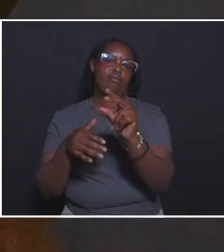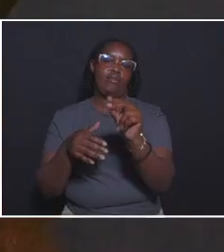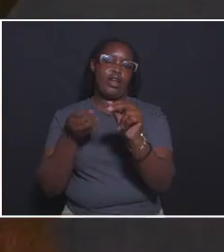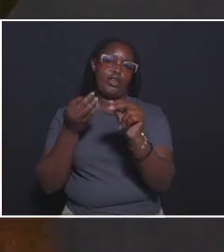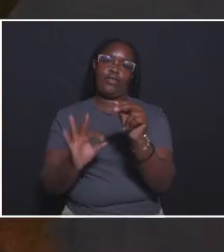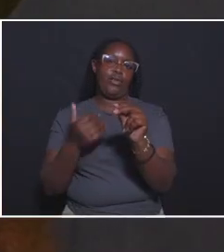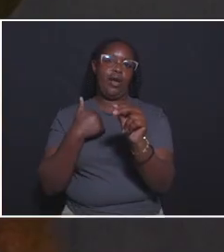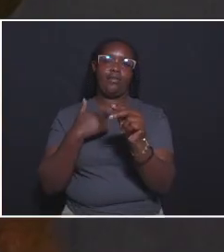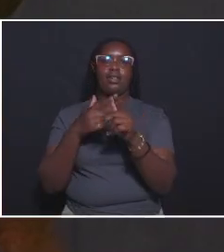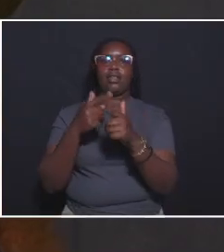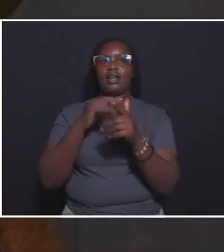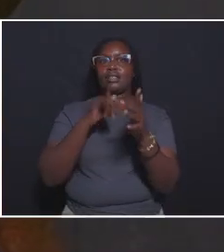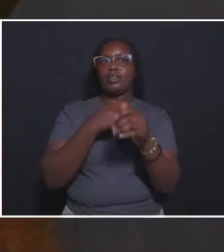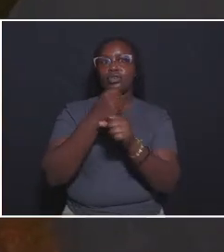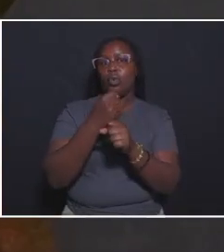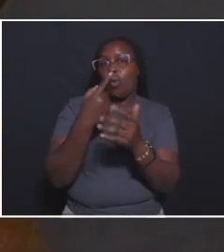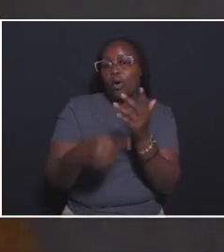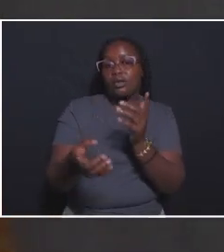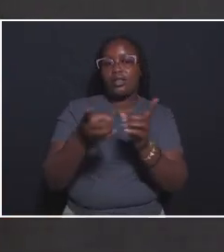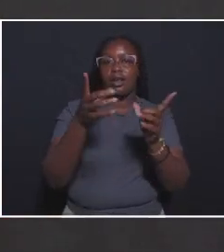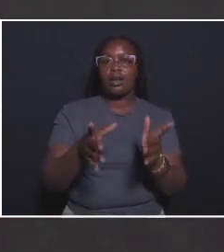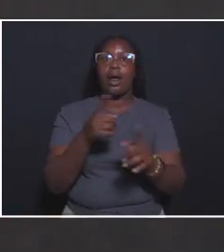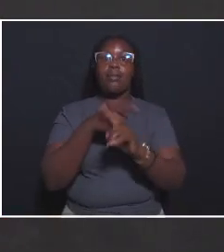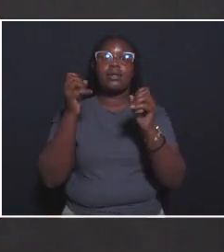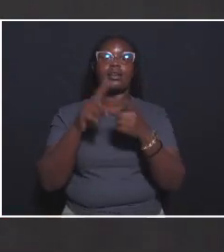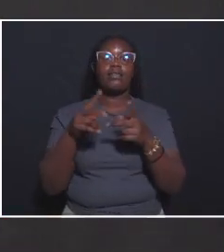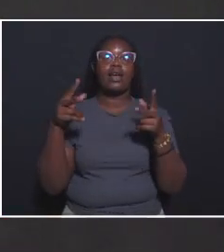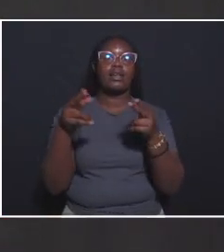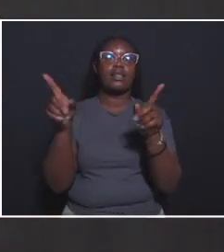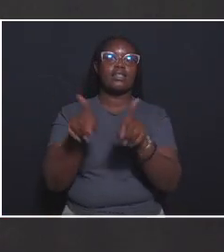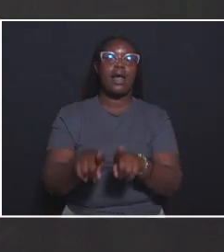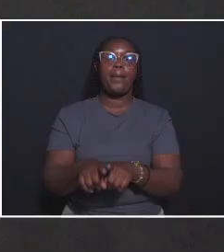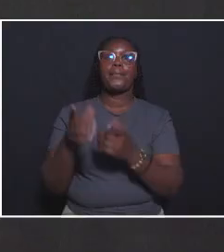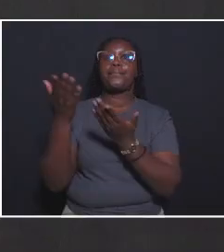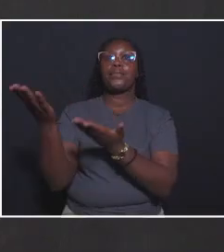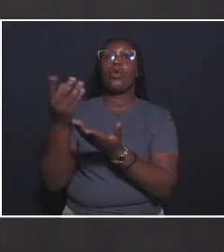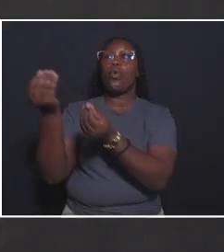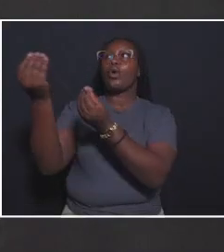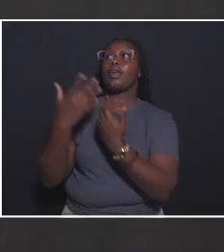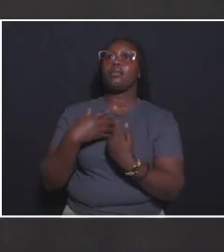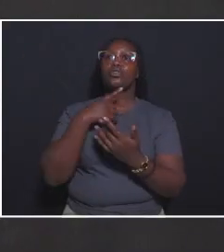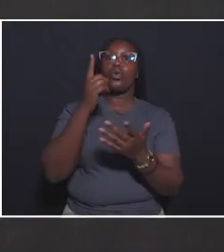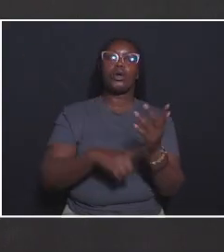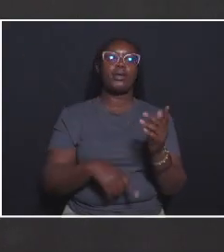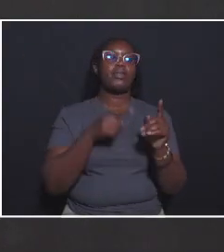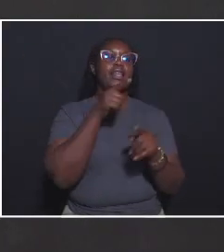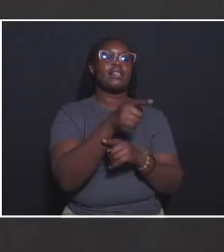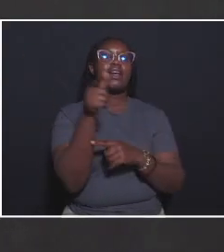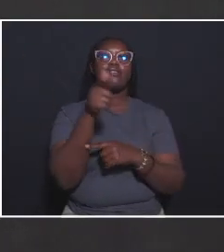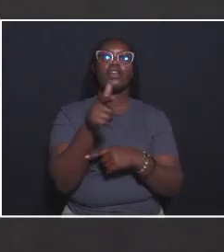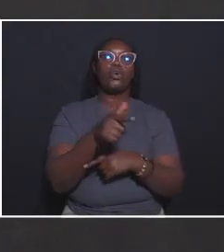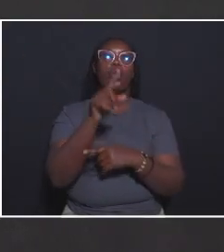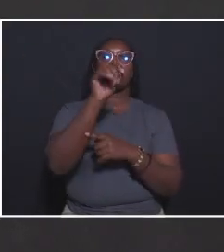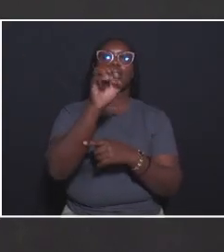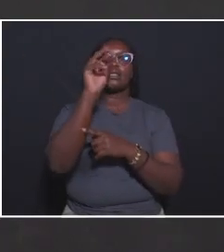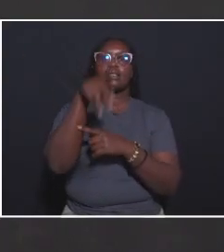do what the director has done. But if your director is like this one who gave me liberty, they said, here is the video, they didn't give me temp, they